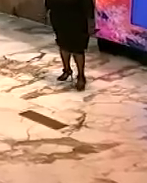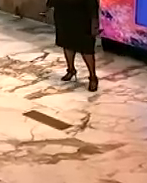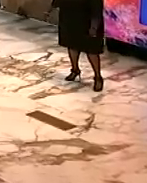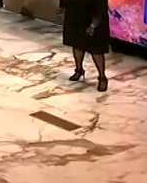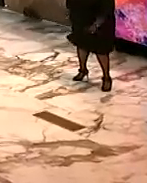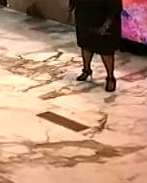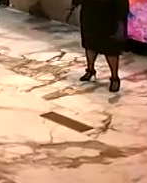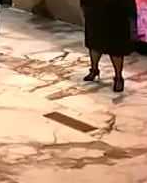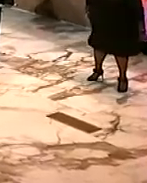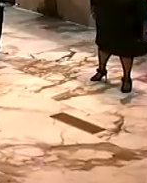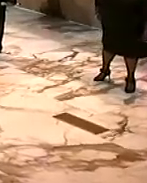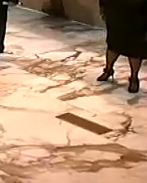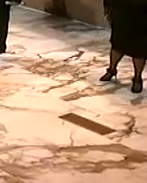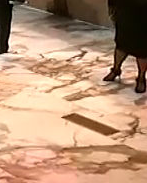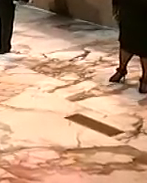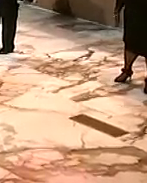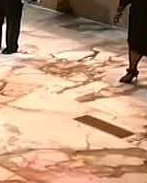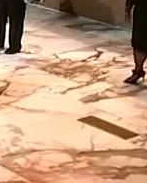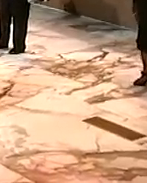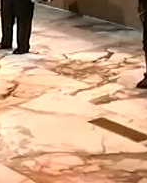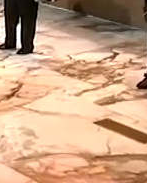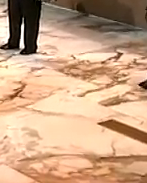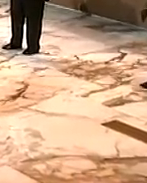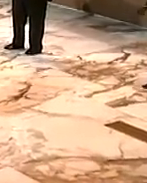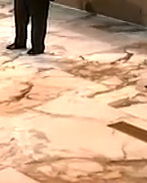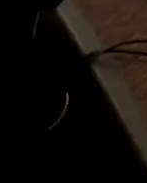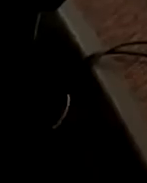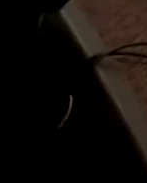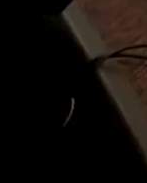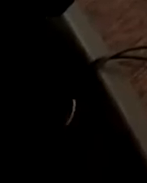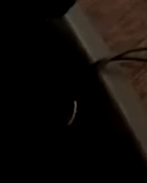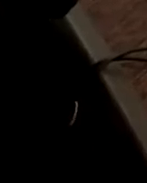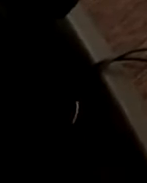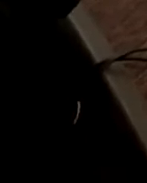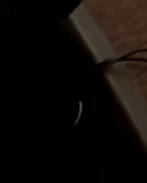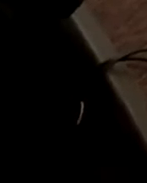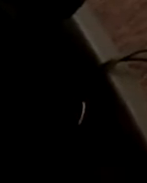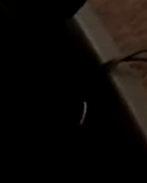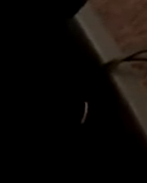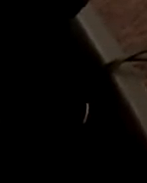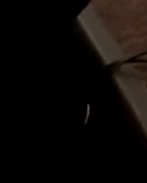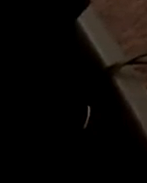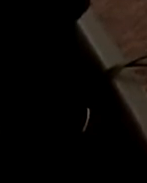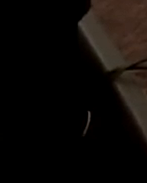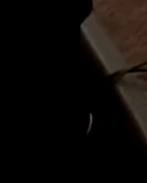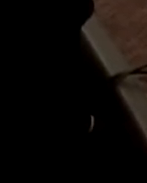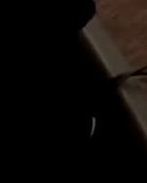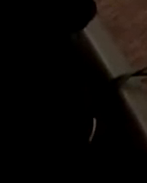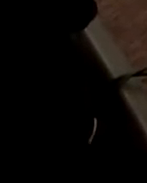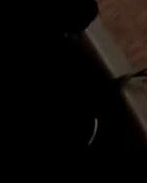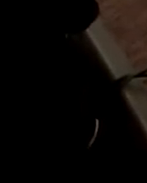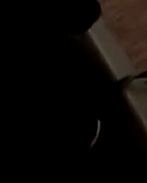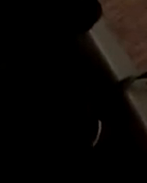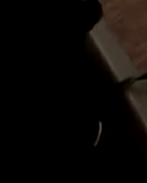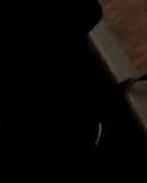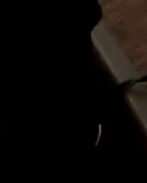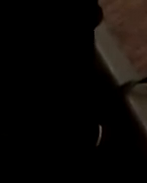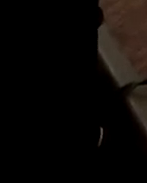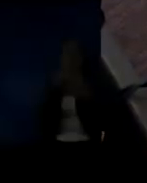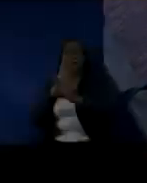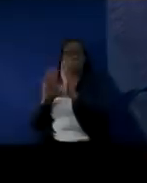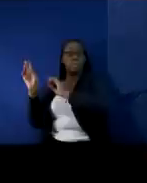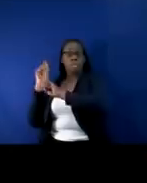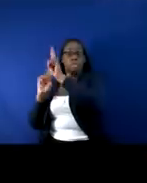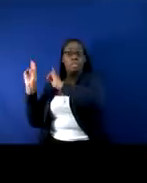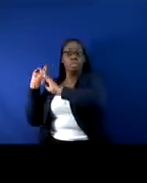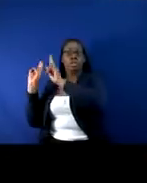Hallelujah. We came this morning to celebrate the blood that was shed for our sins over 2,000 years ago. Hallelujah. Somebody